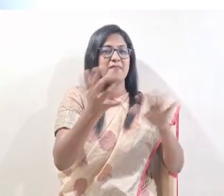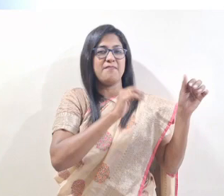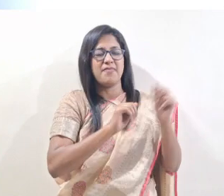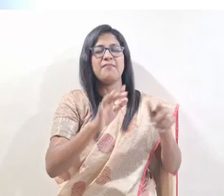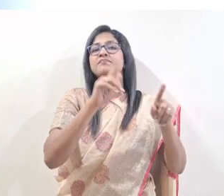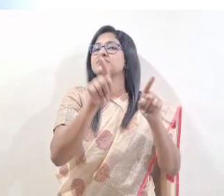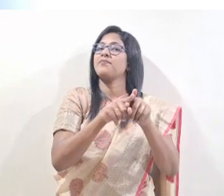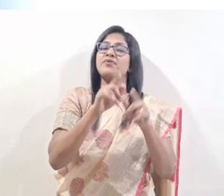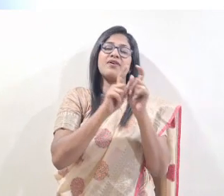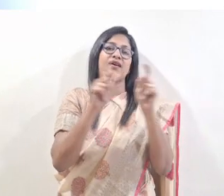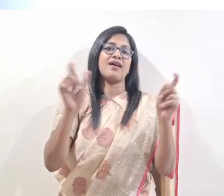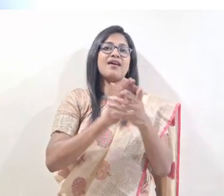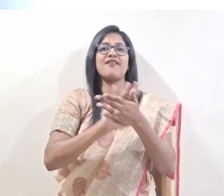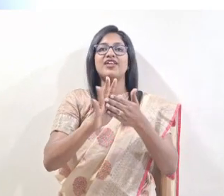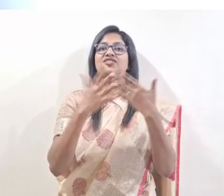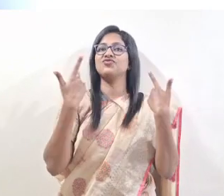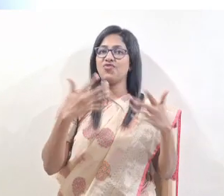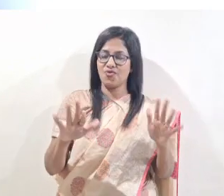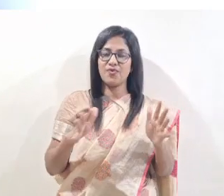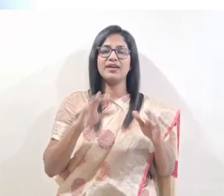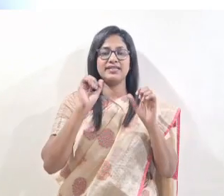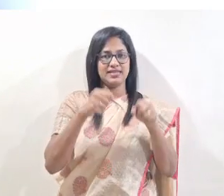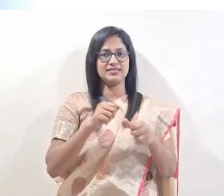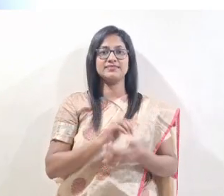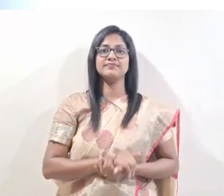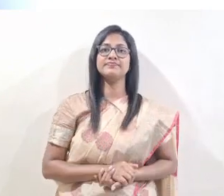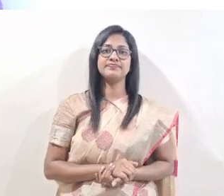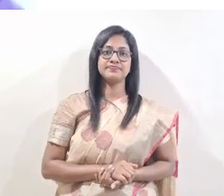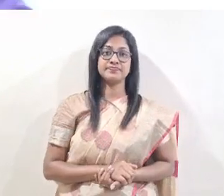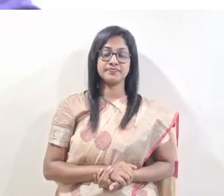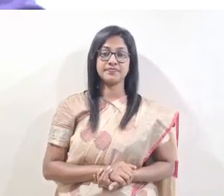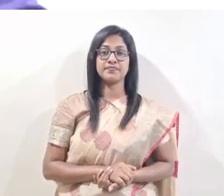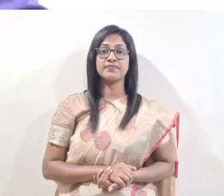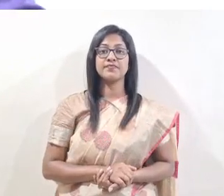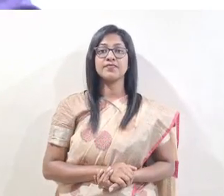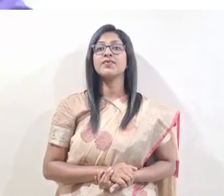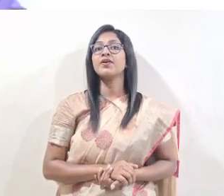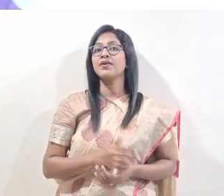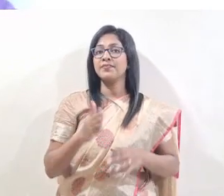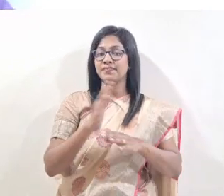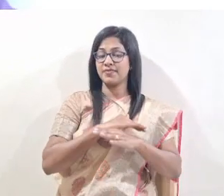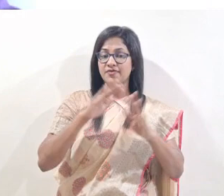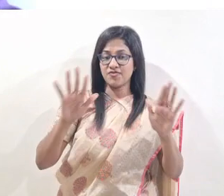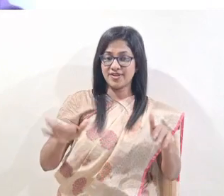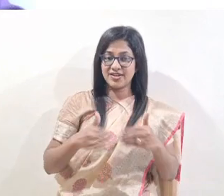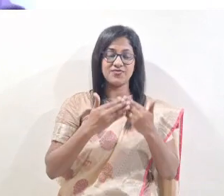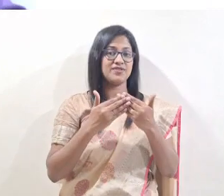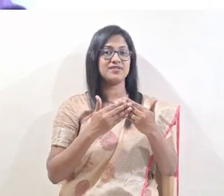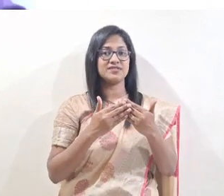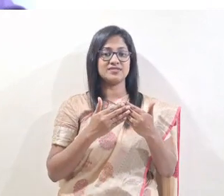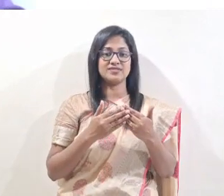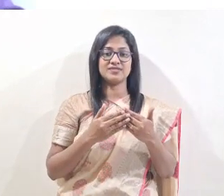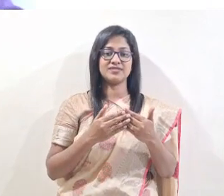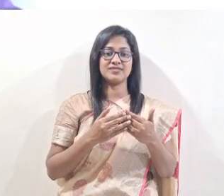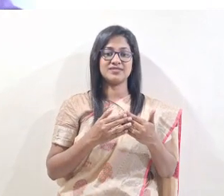to complete it. Now, by way of an introduction, I have